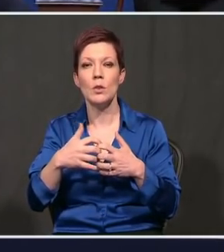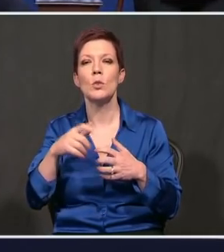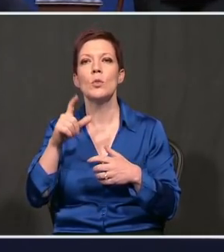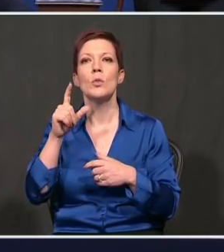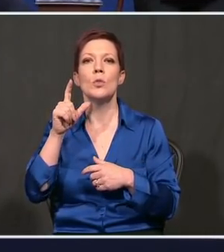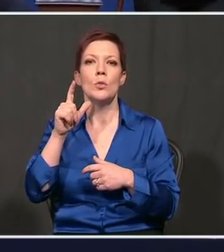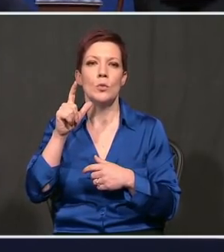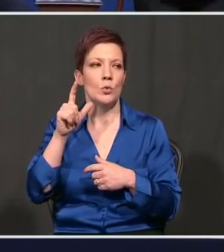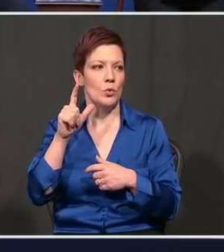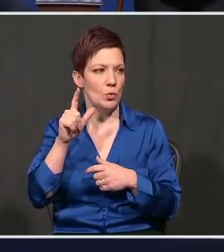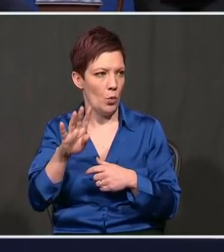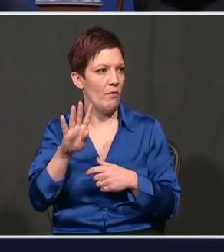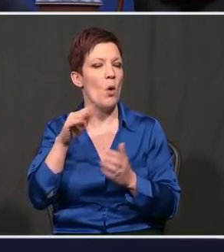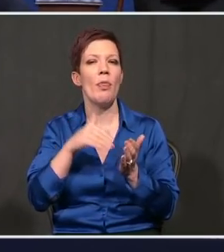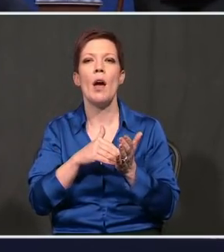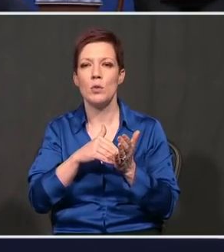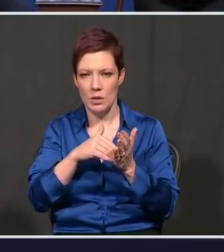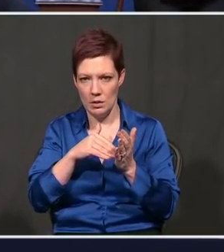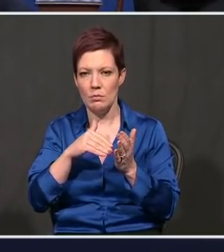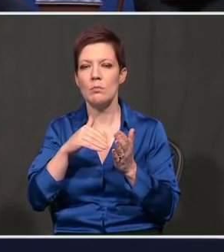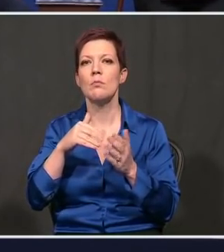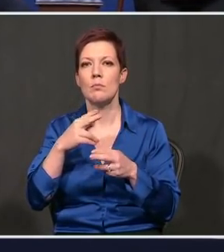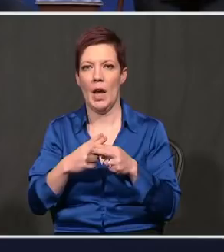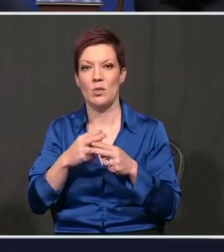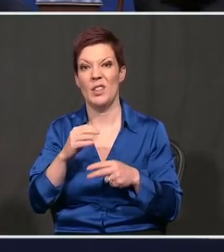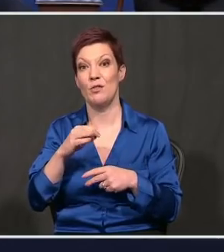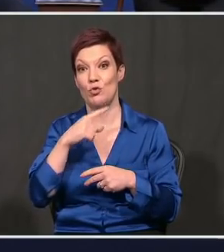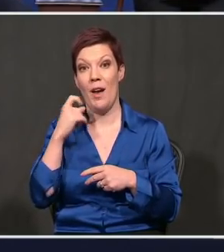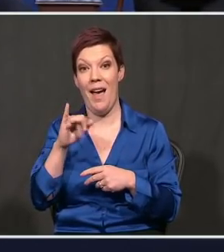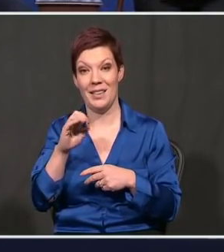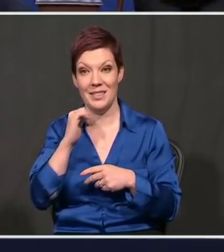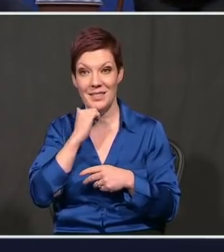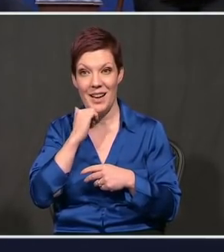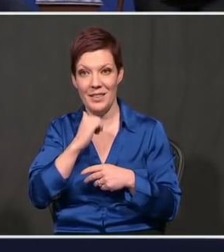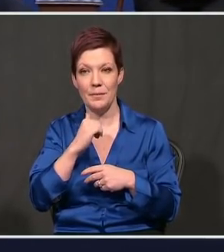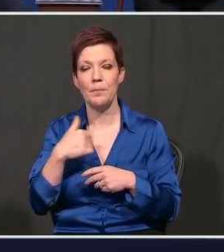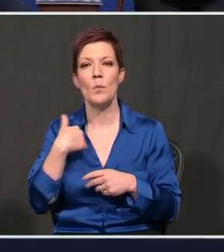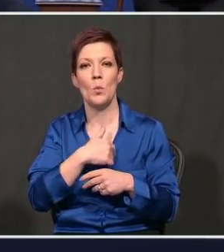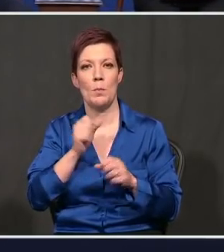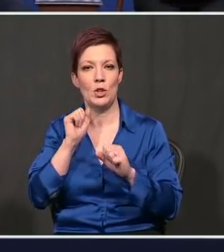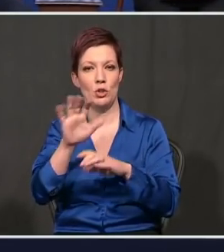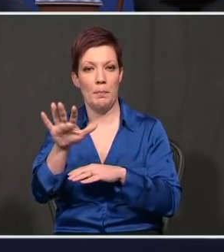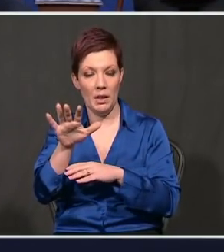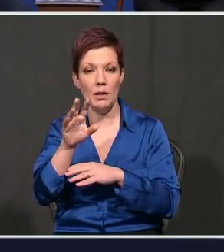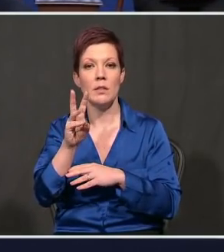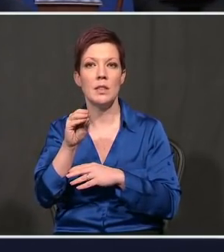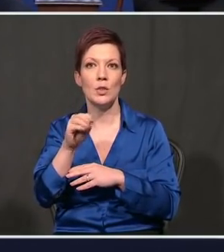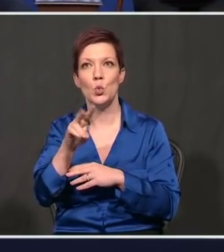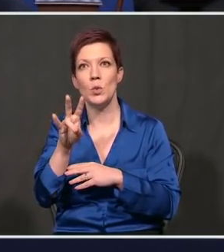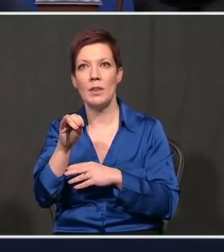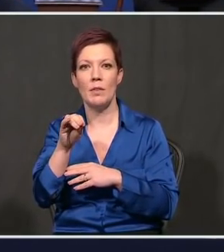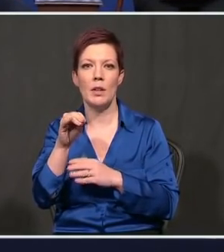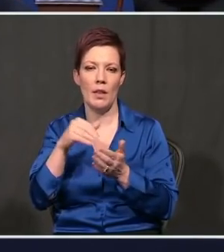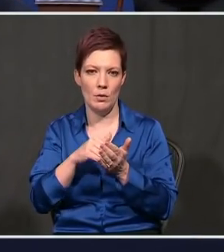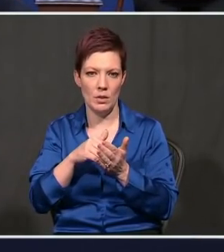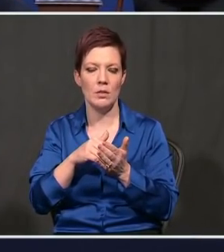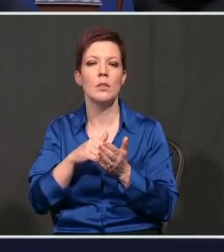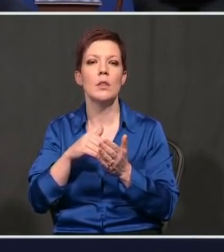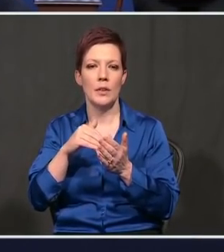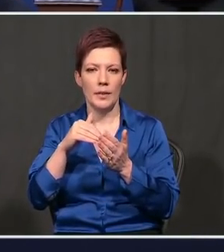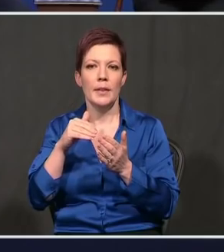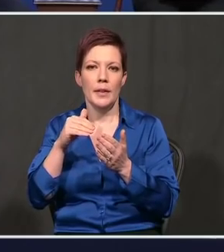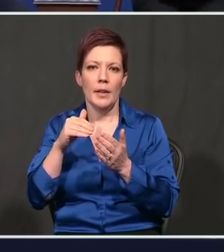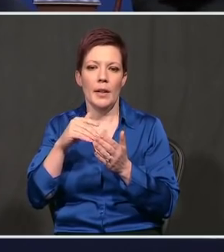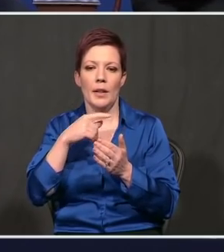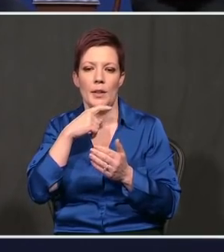We expect at peak to be shipping about 60,000 to 70,000 pounds of dry ice per day in total. So